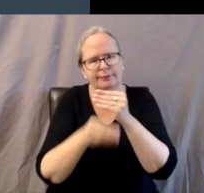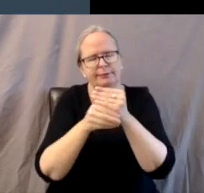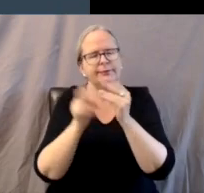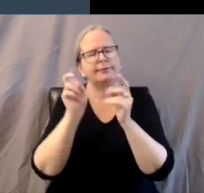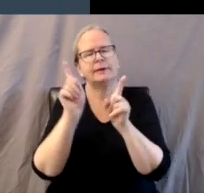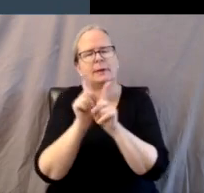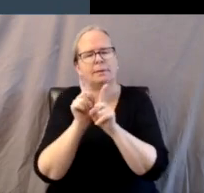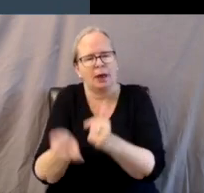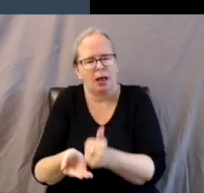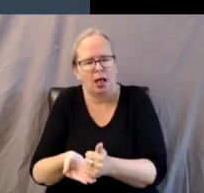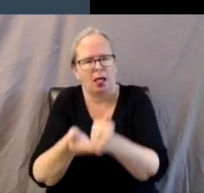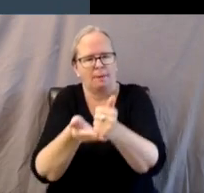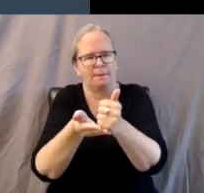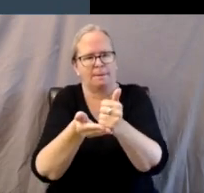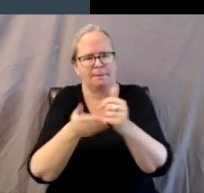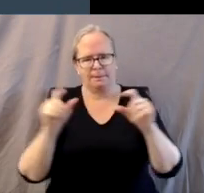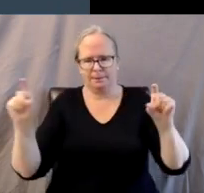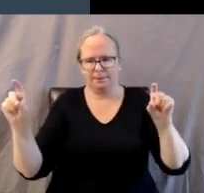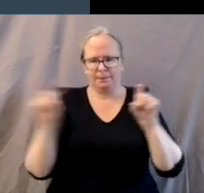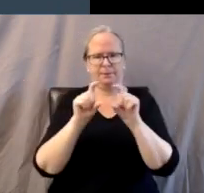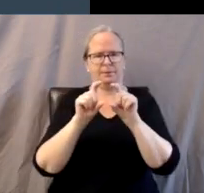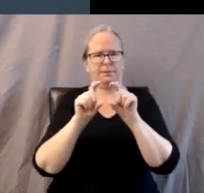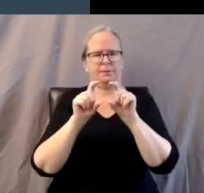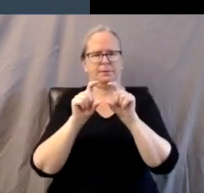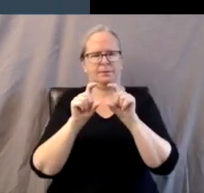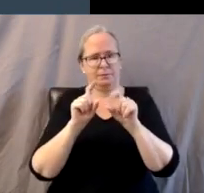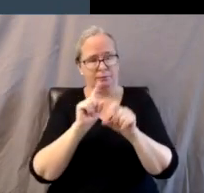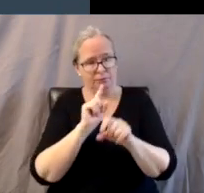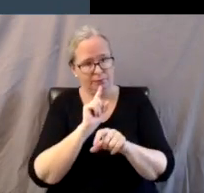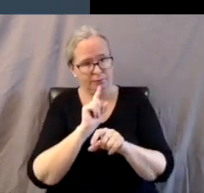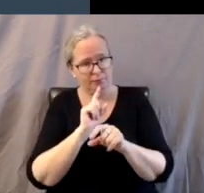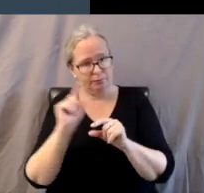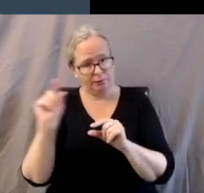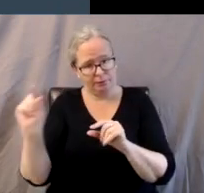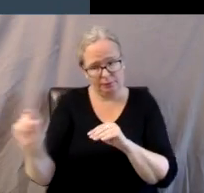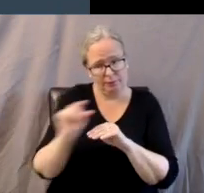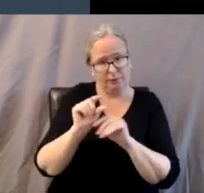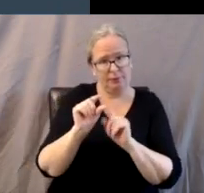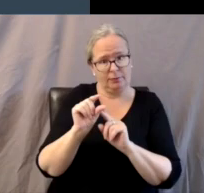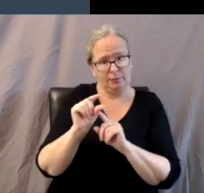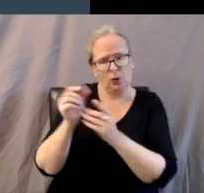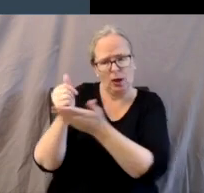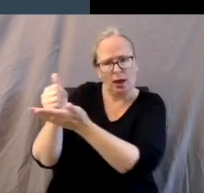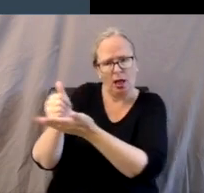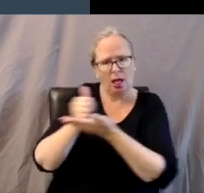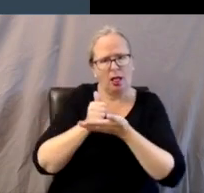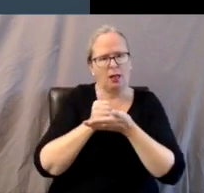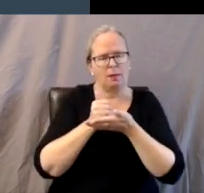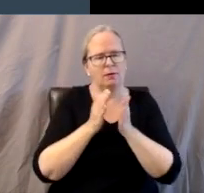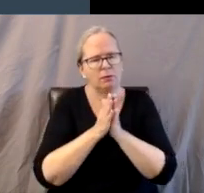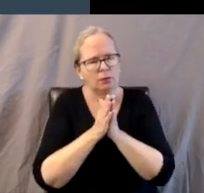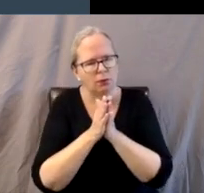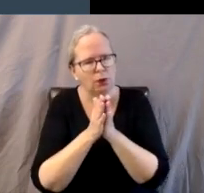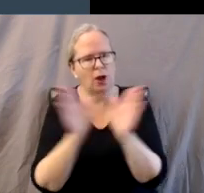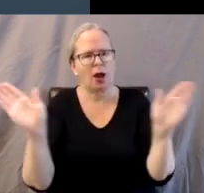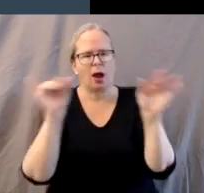basic income that is part of and complementary to the broader support system allows for essentially a